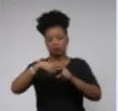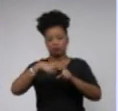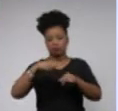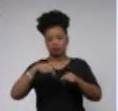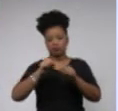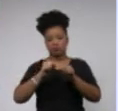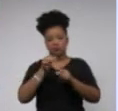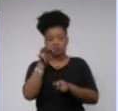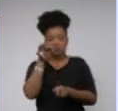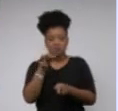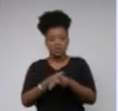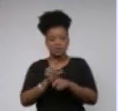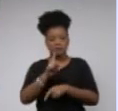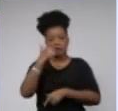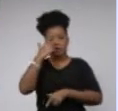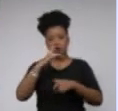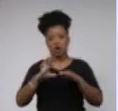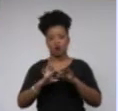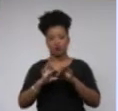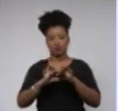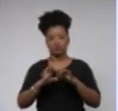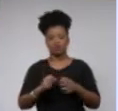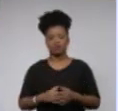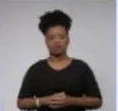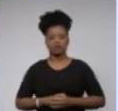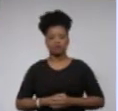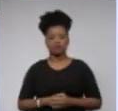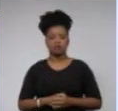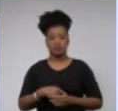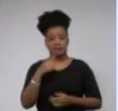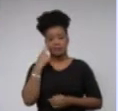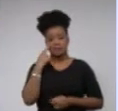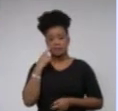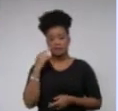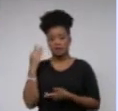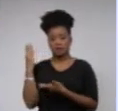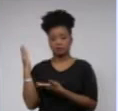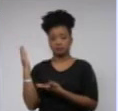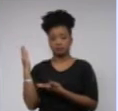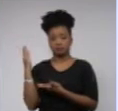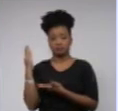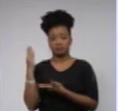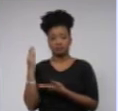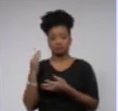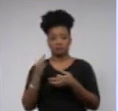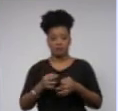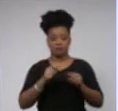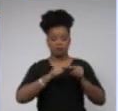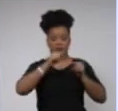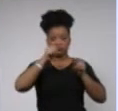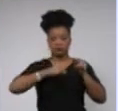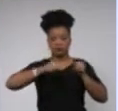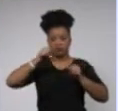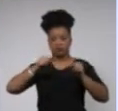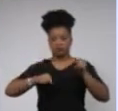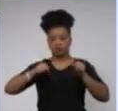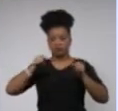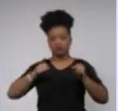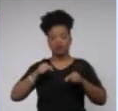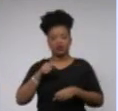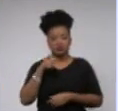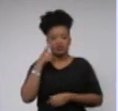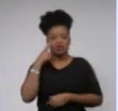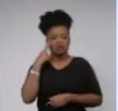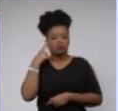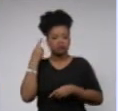decreasing trend in opposition to the last figure of positive cases and the results obtained yesterday. However,